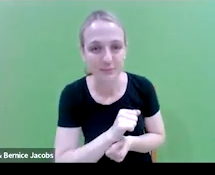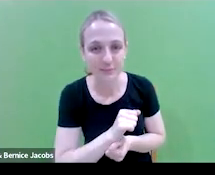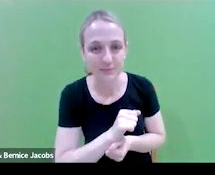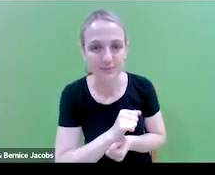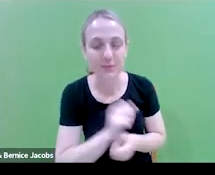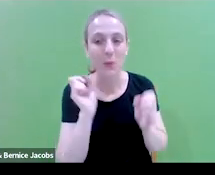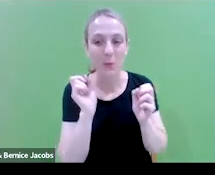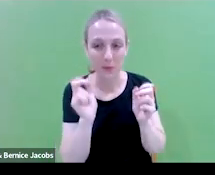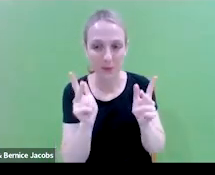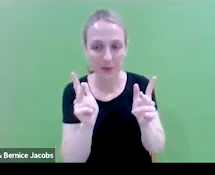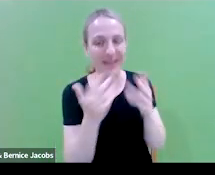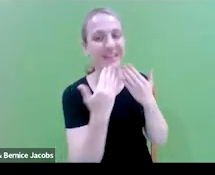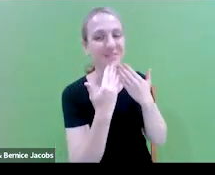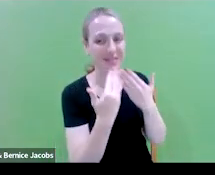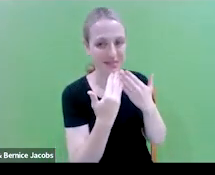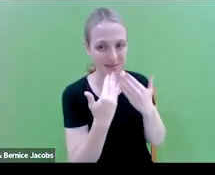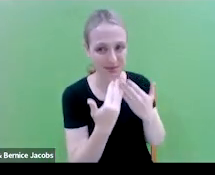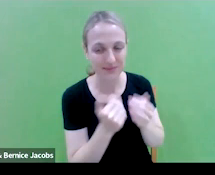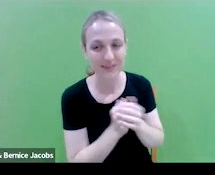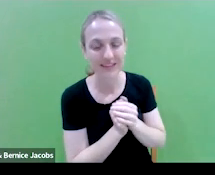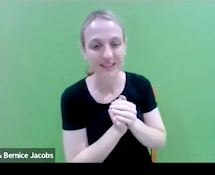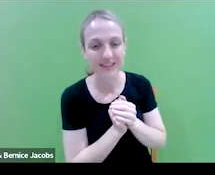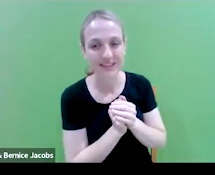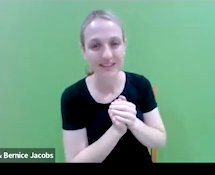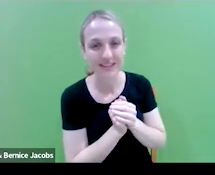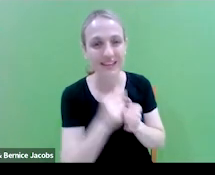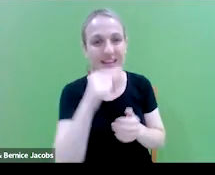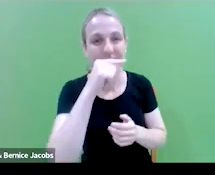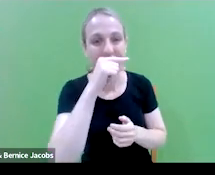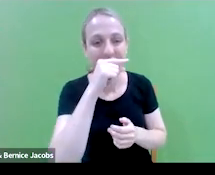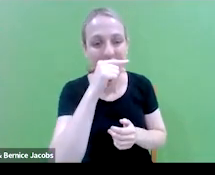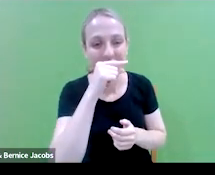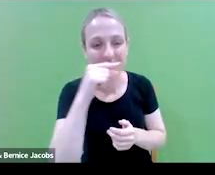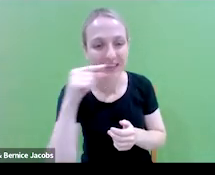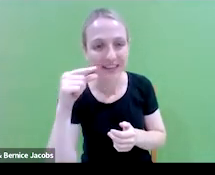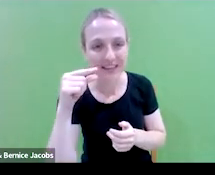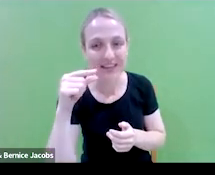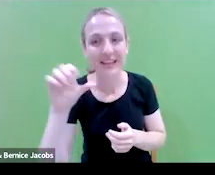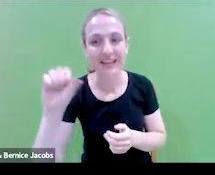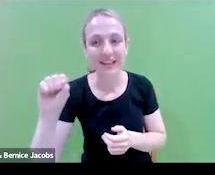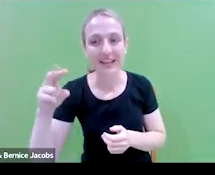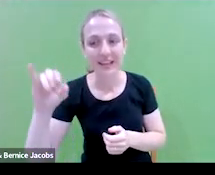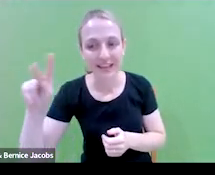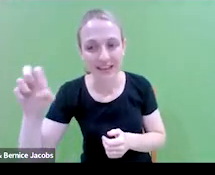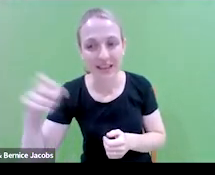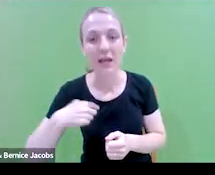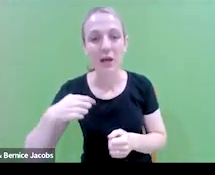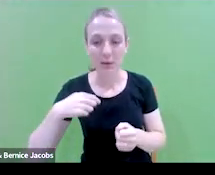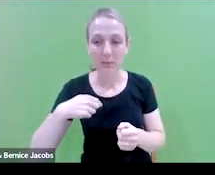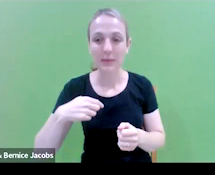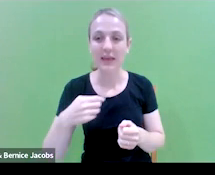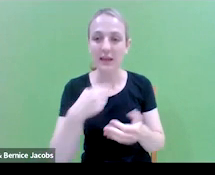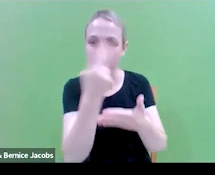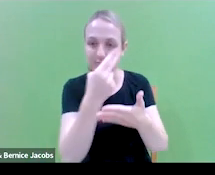Okay, thank you very much. My name's Sonic Tendai. I'm a graphic designer. Am I